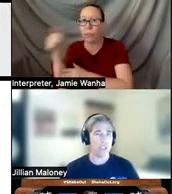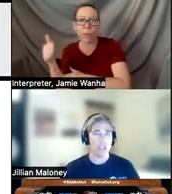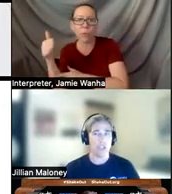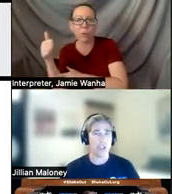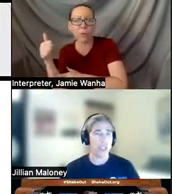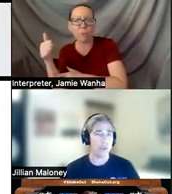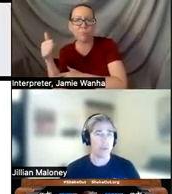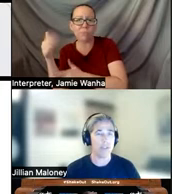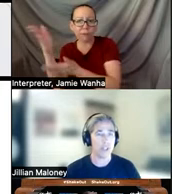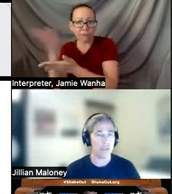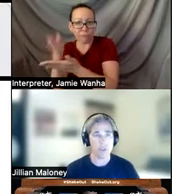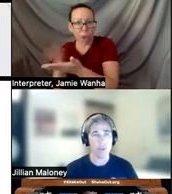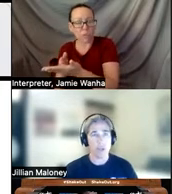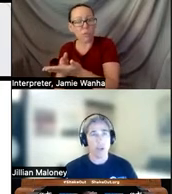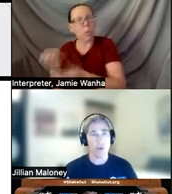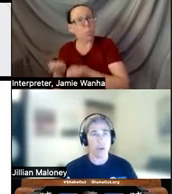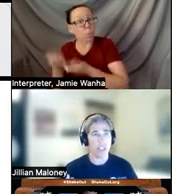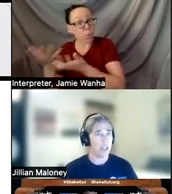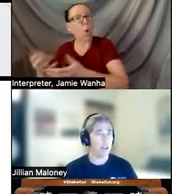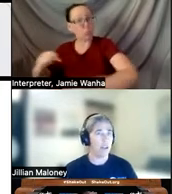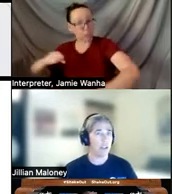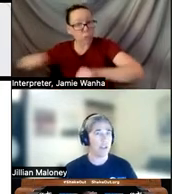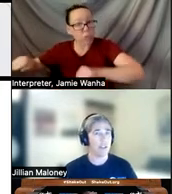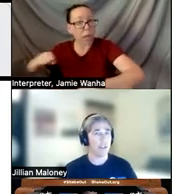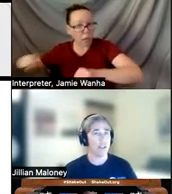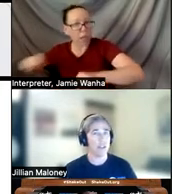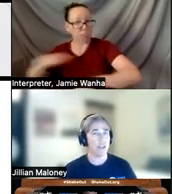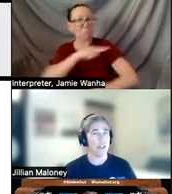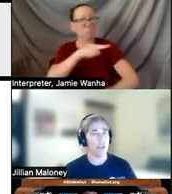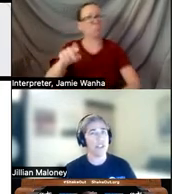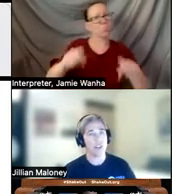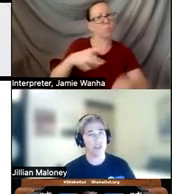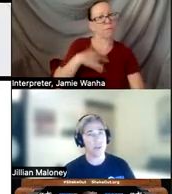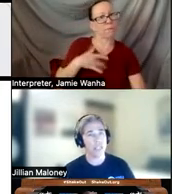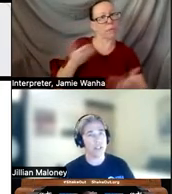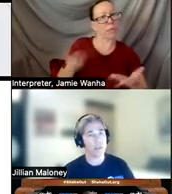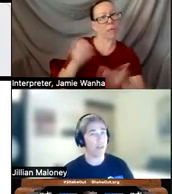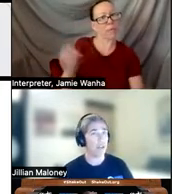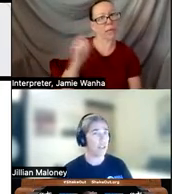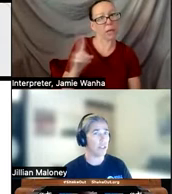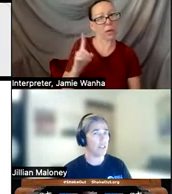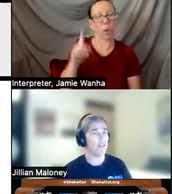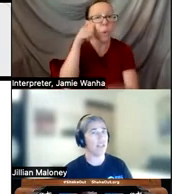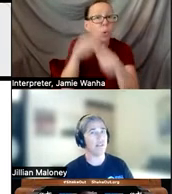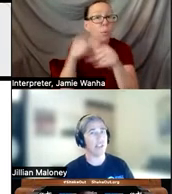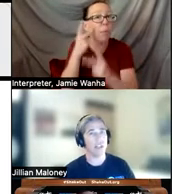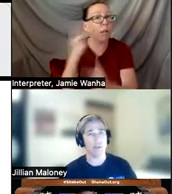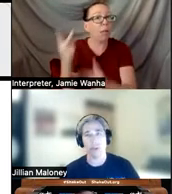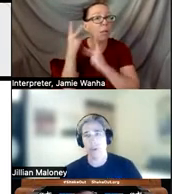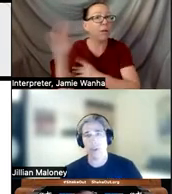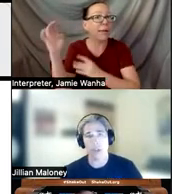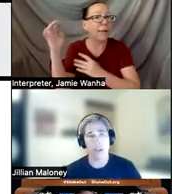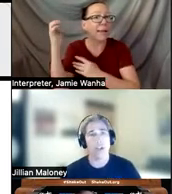cause shaking that we would feel. If you were here in the on Easter of 2010, you maybe felt the effects of the